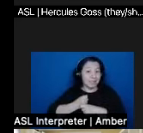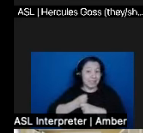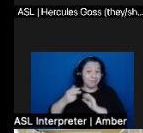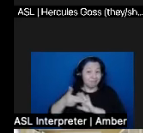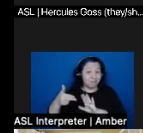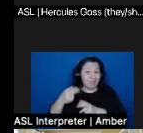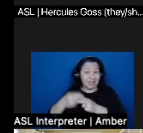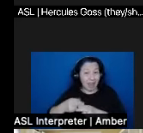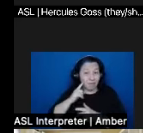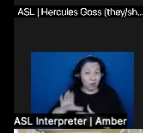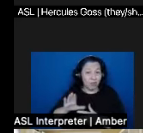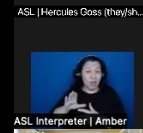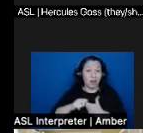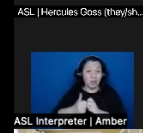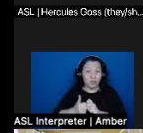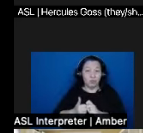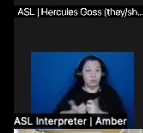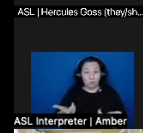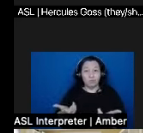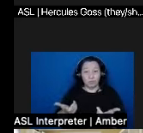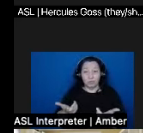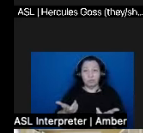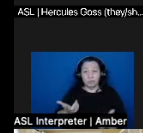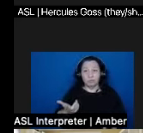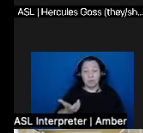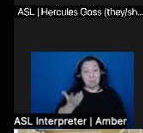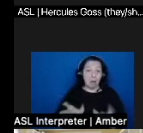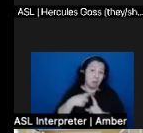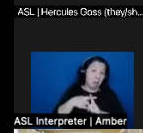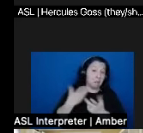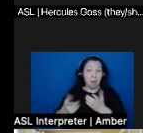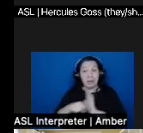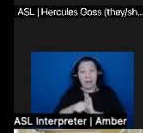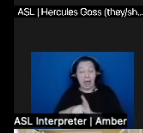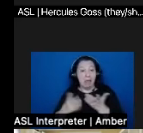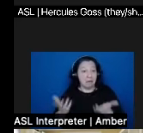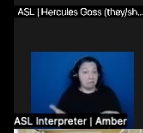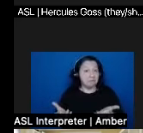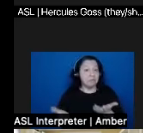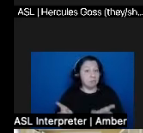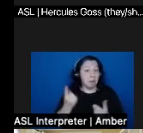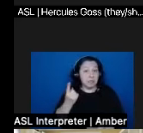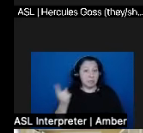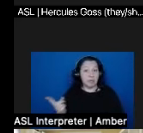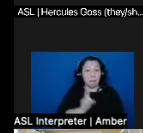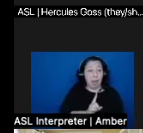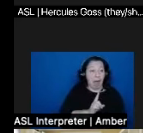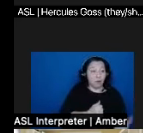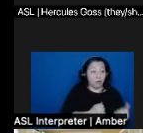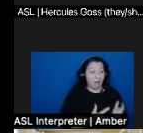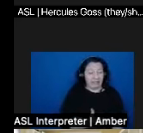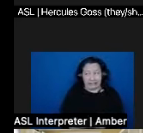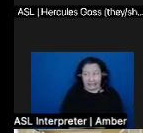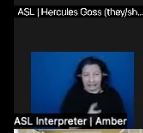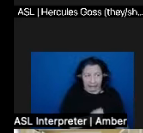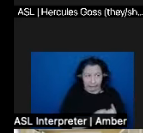And so that may be a positive or negative thing, right? That may be something that they may even come back to their advocate for support around,